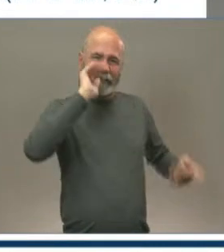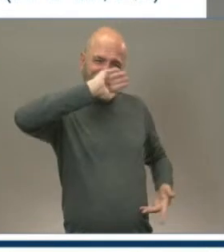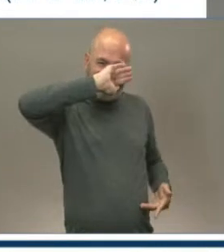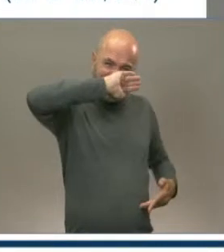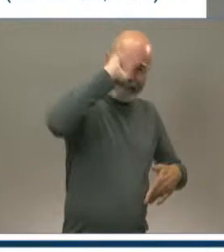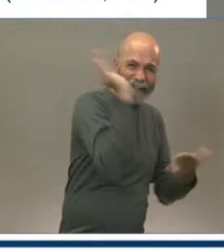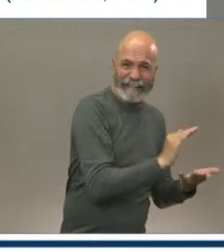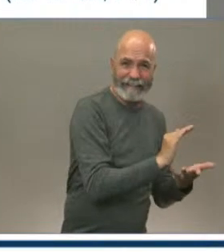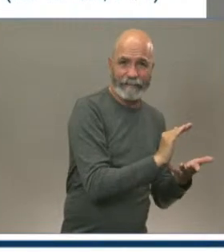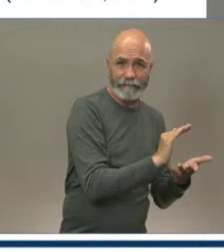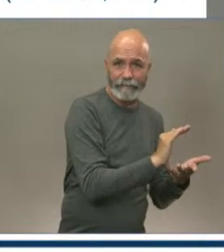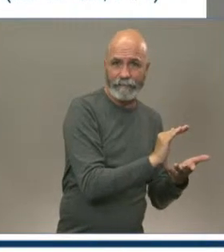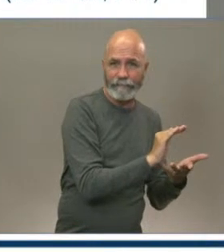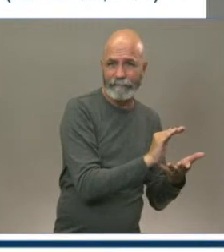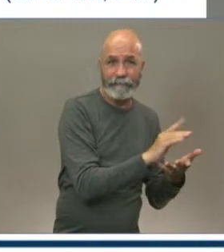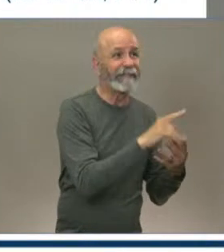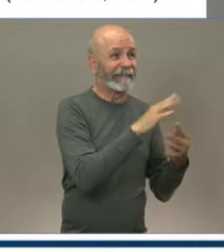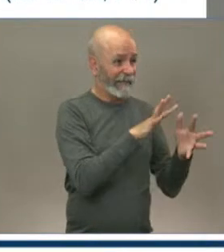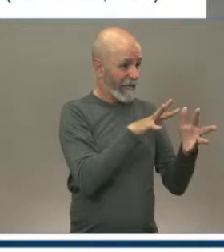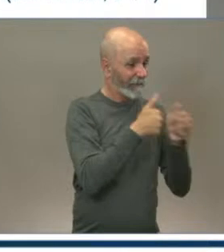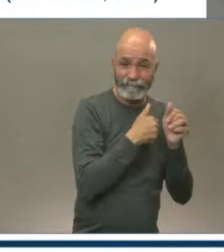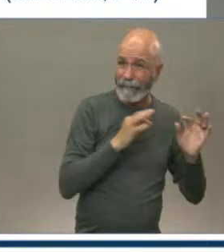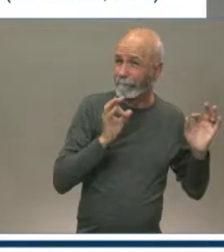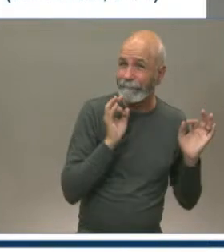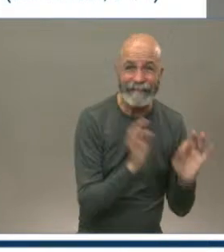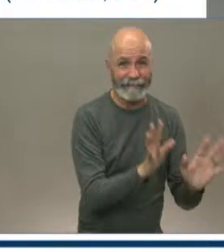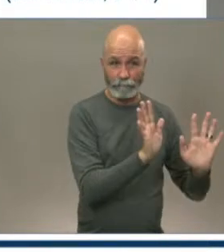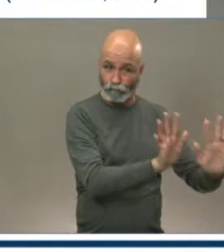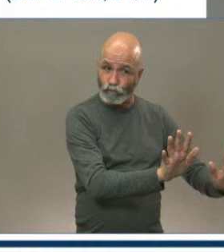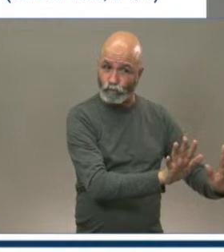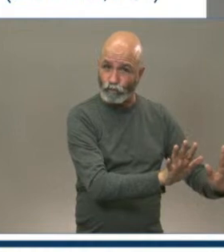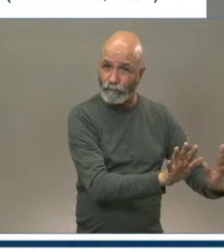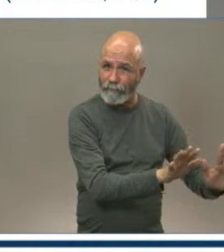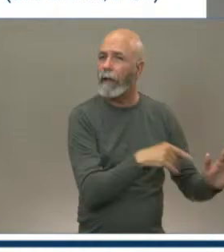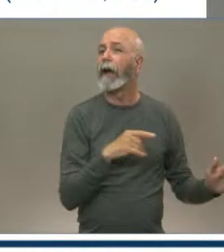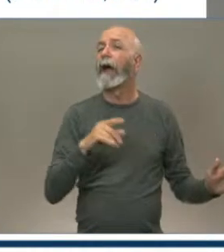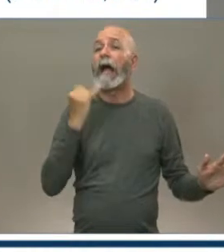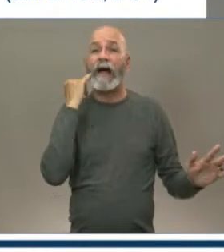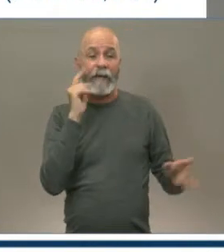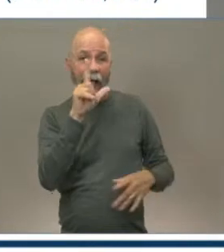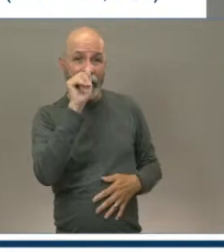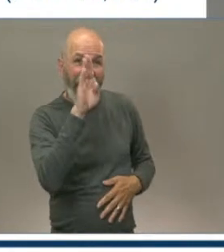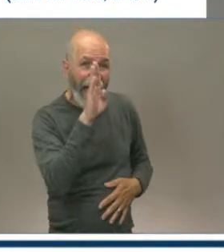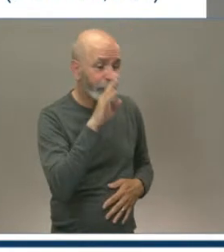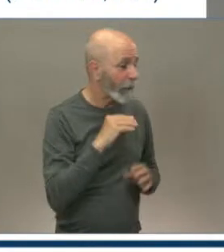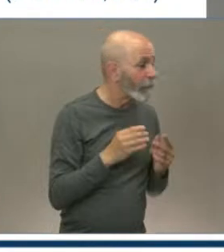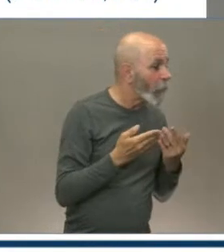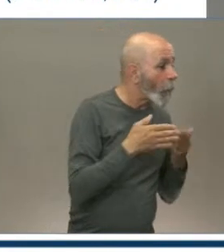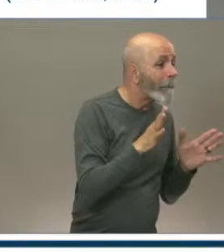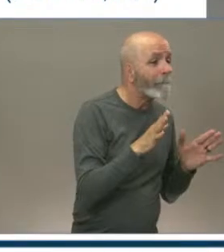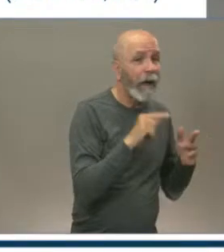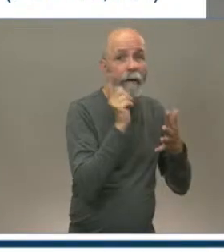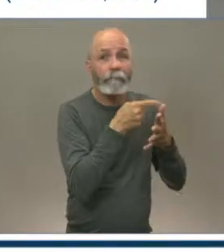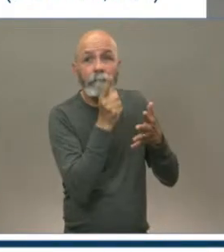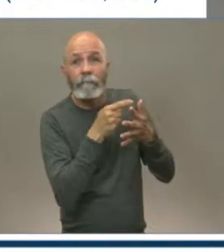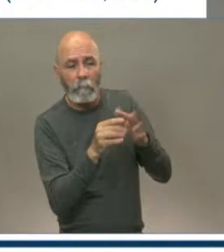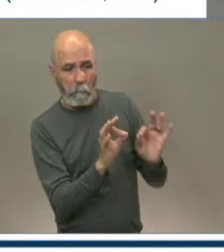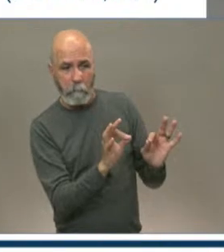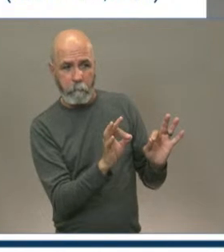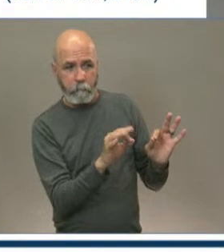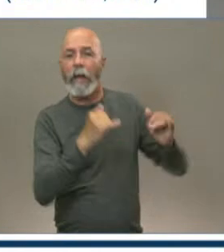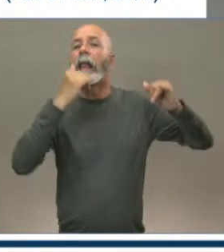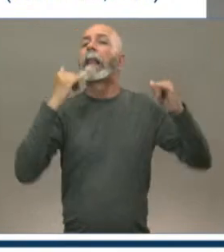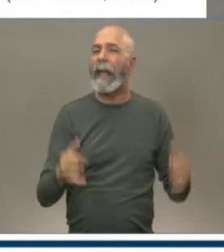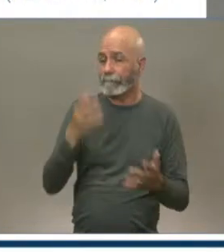we've caught up with the surge of tests, at first the lab and now with public health, we're in a place again where we can, where